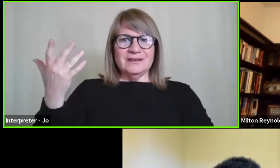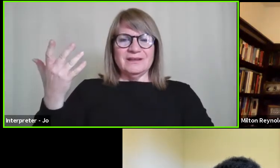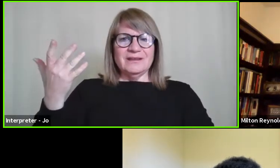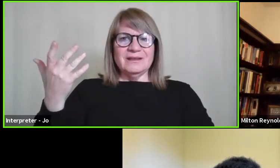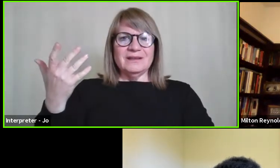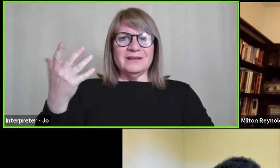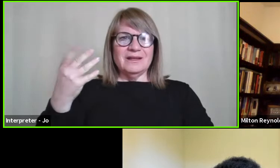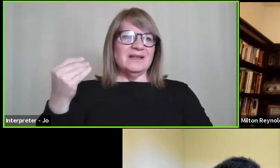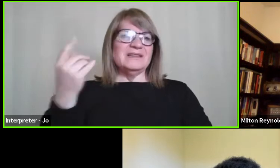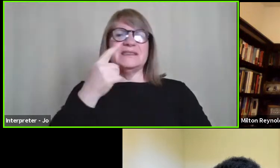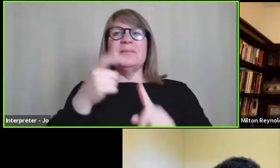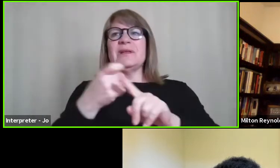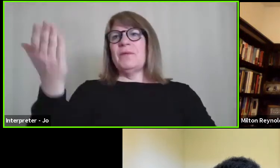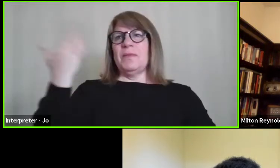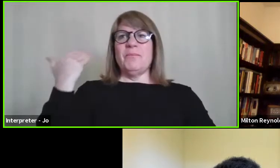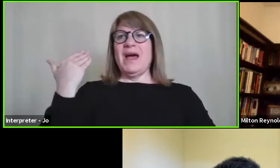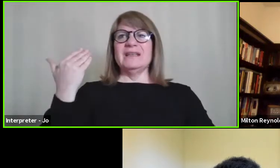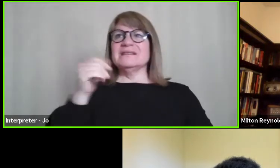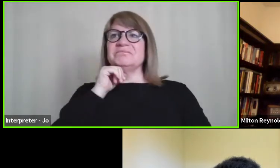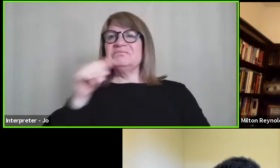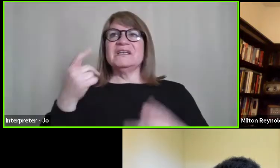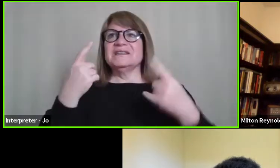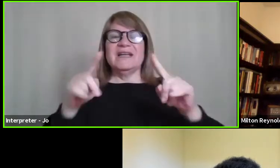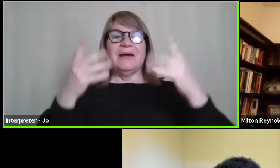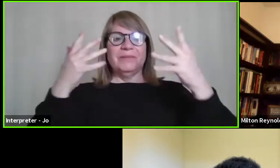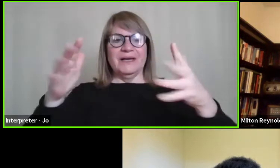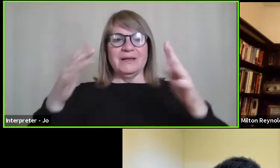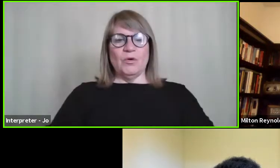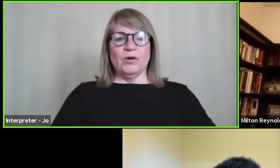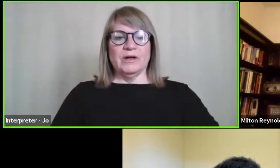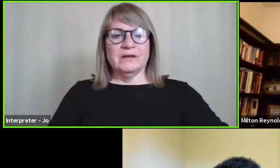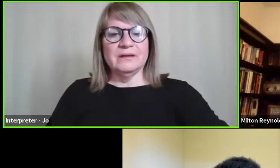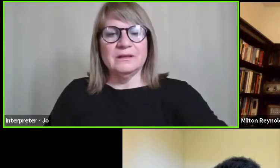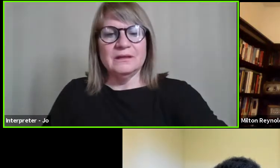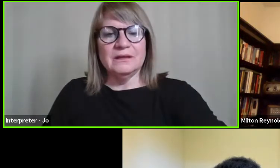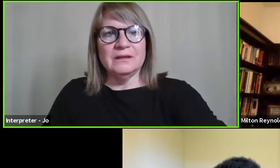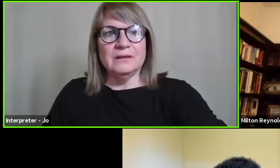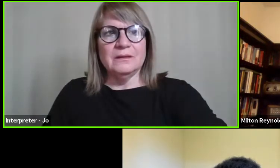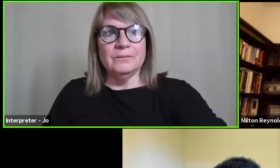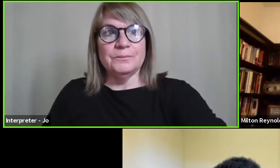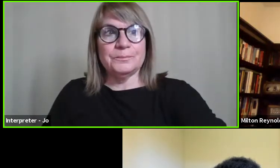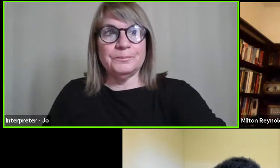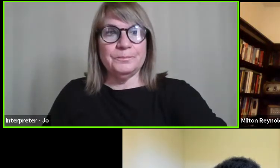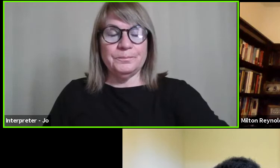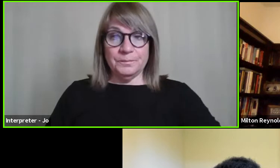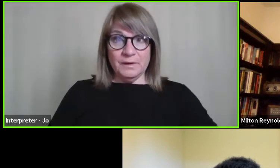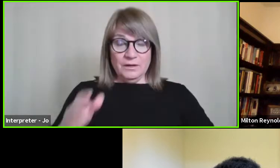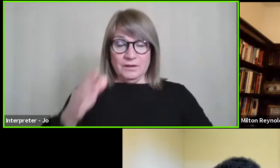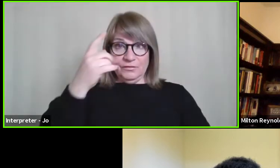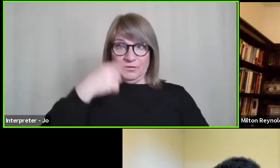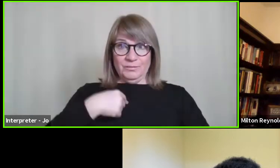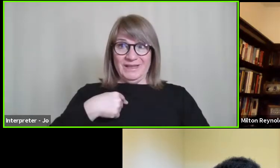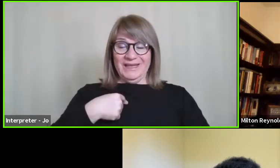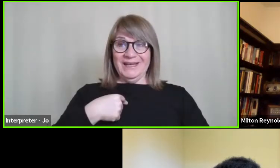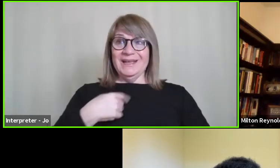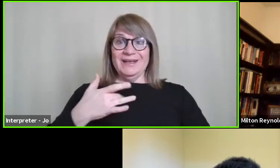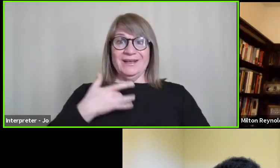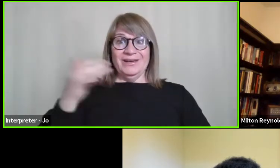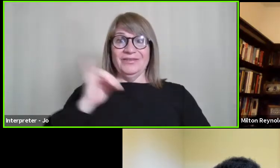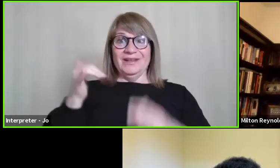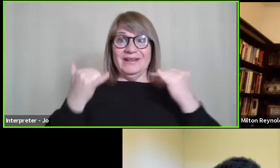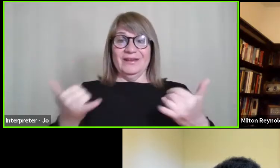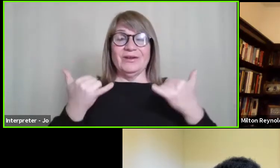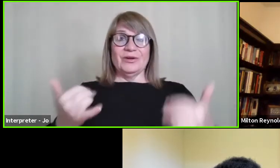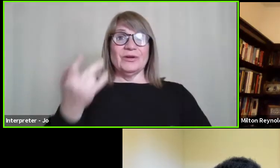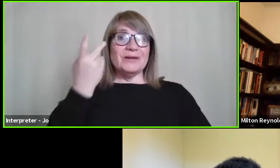dynamic it also seems to me the current misunderstanding also seems to parallel the